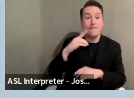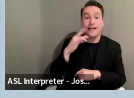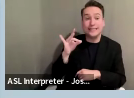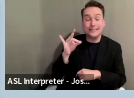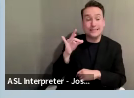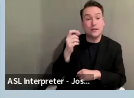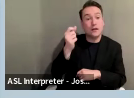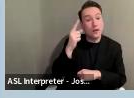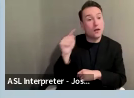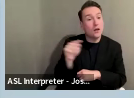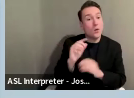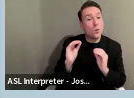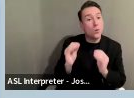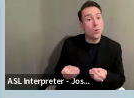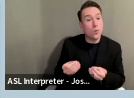have